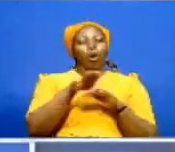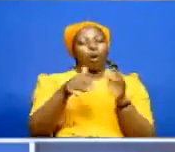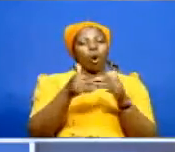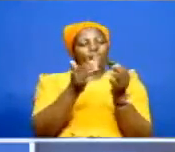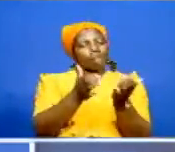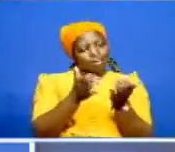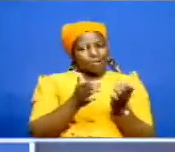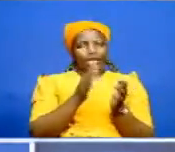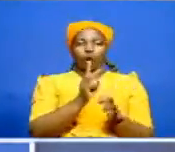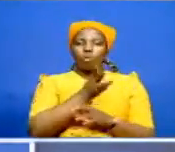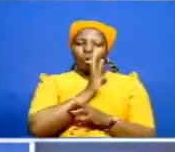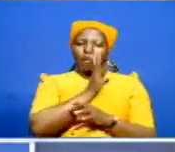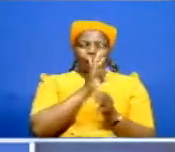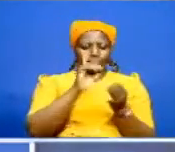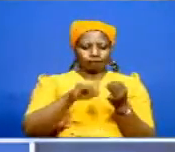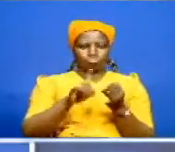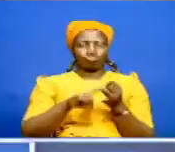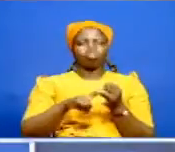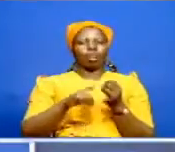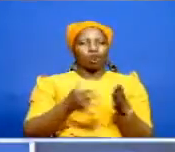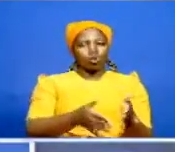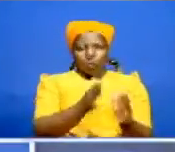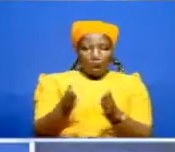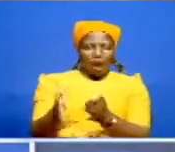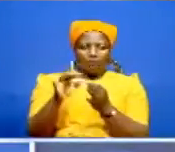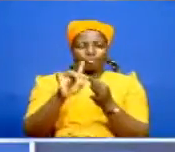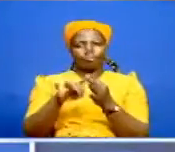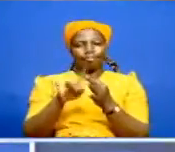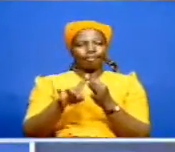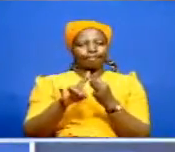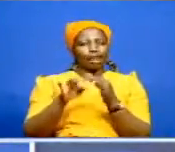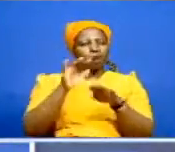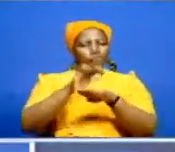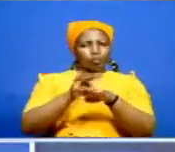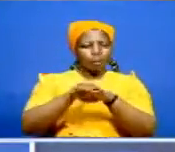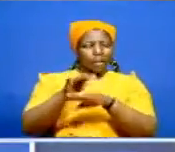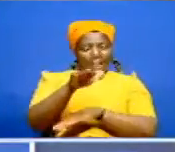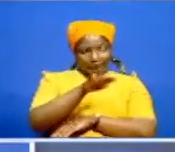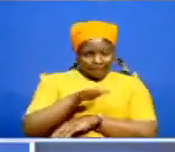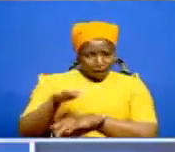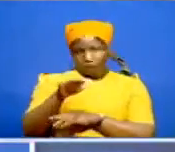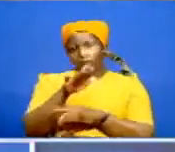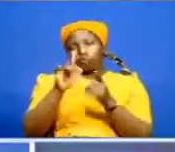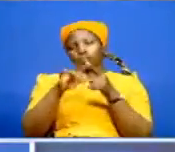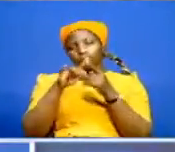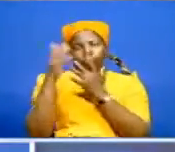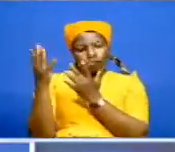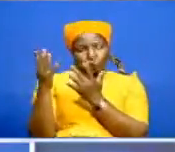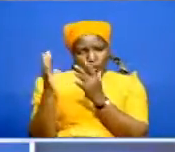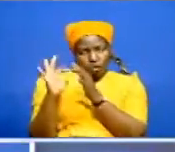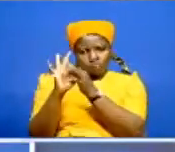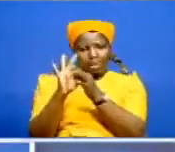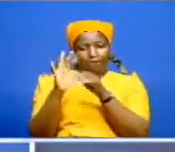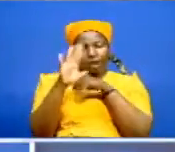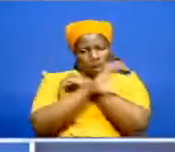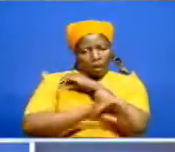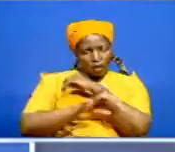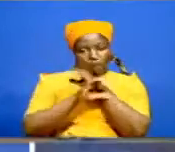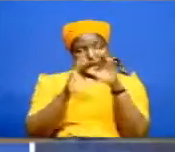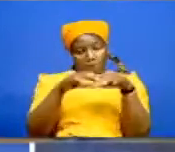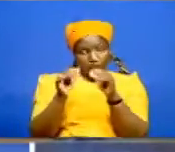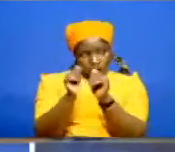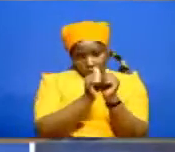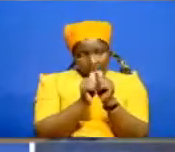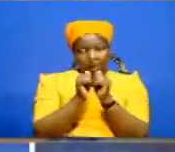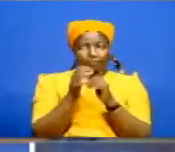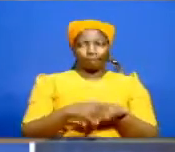water, they need infrastructure, they need a conducive environment to bring the communities together to avoid